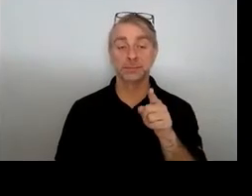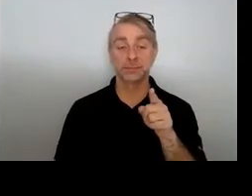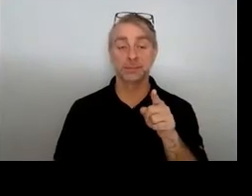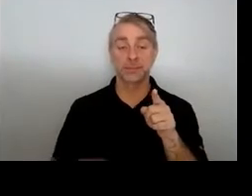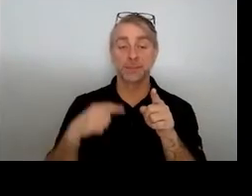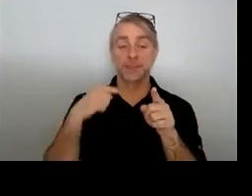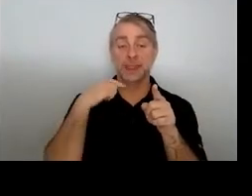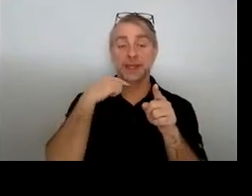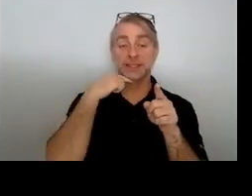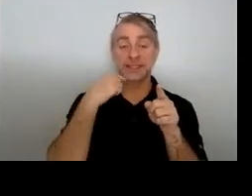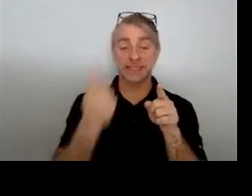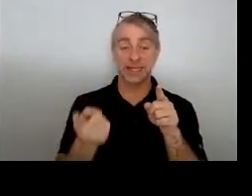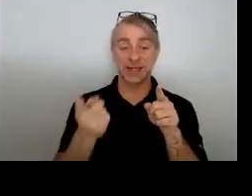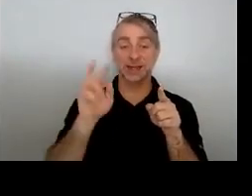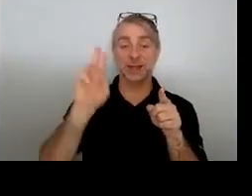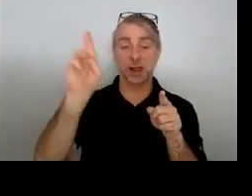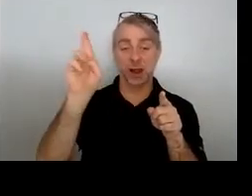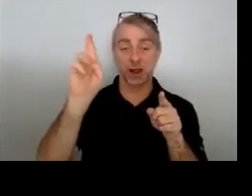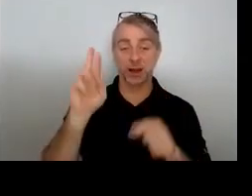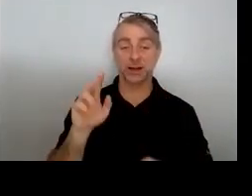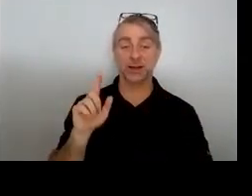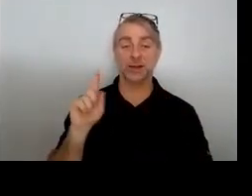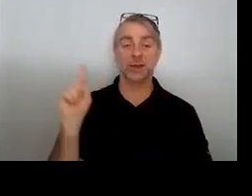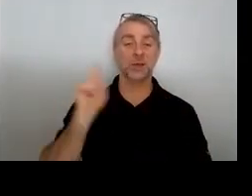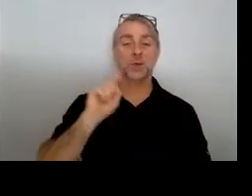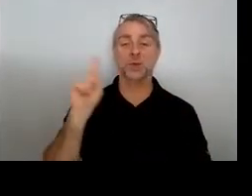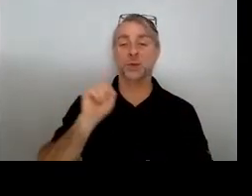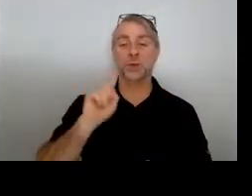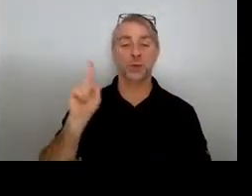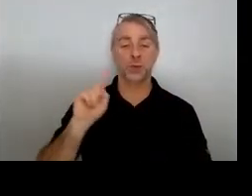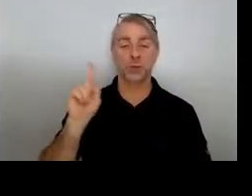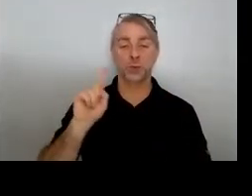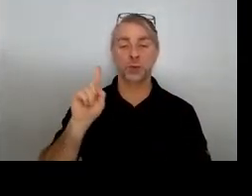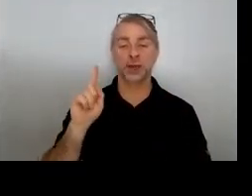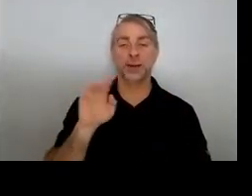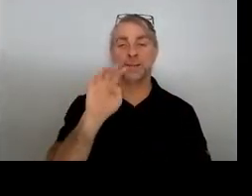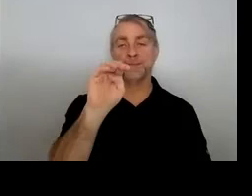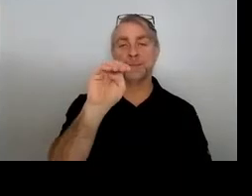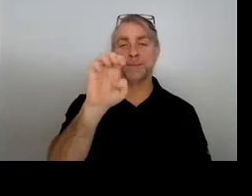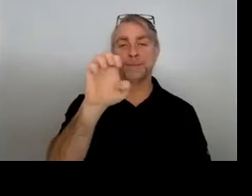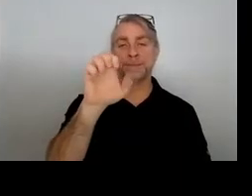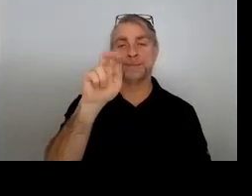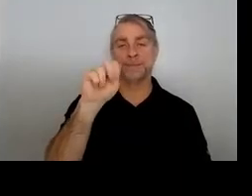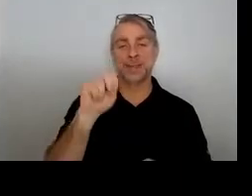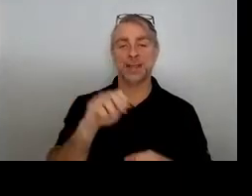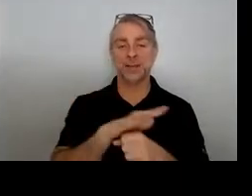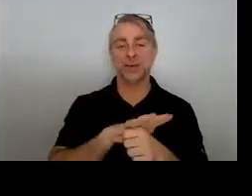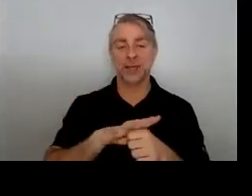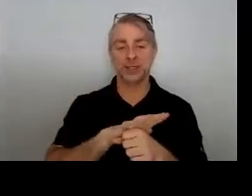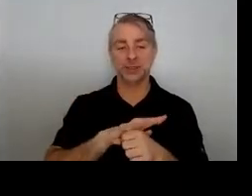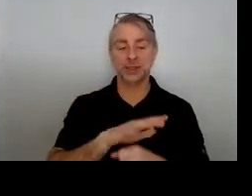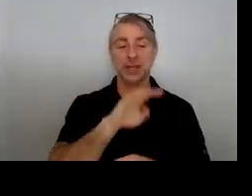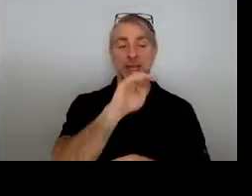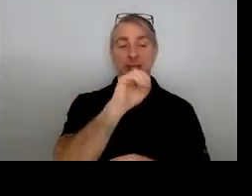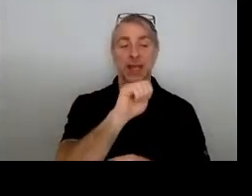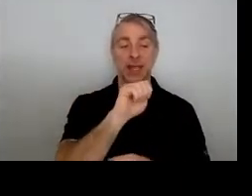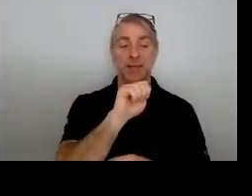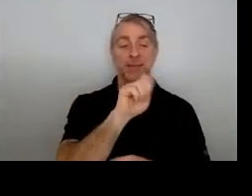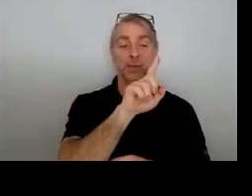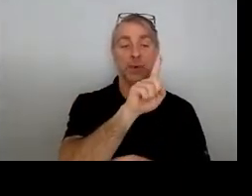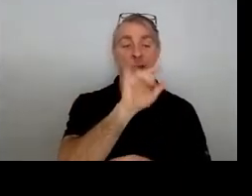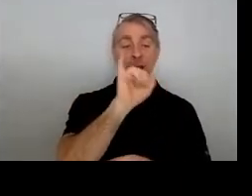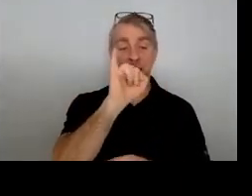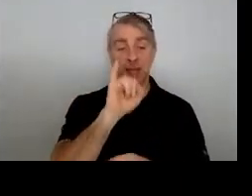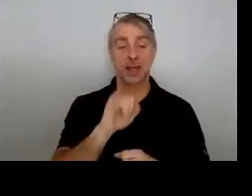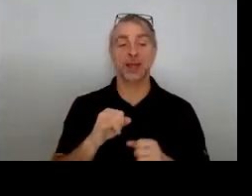tell R where the means of the two groups are located. So M1I equals is saying where's the mean